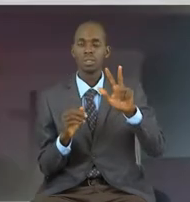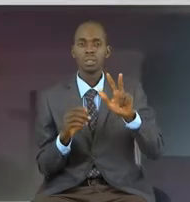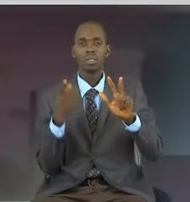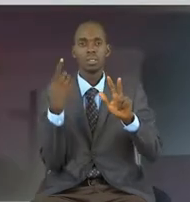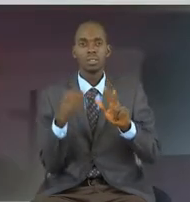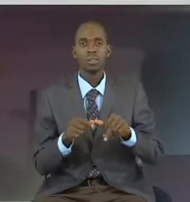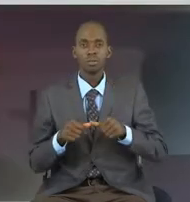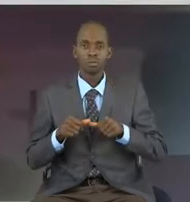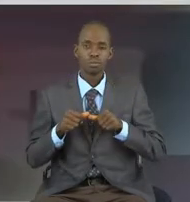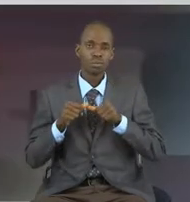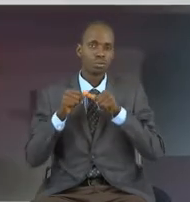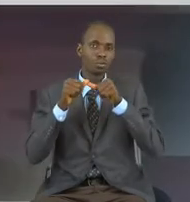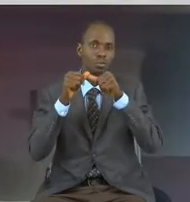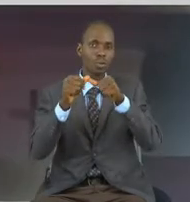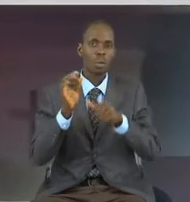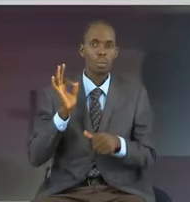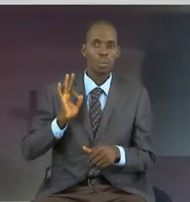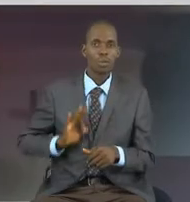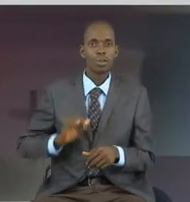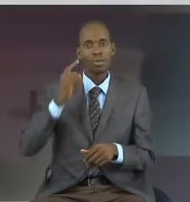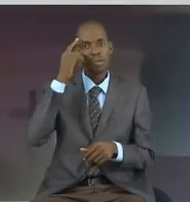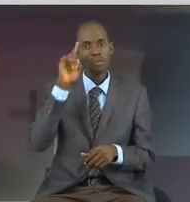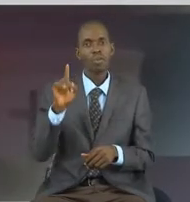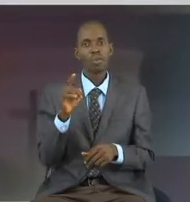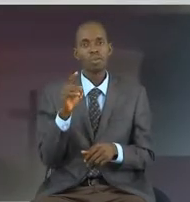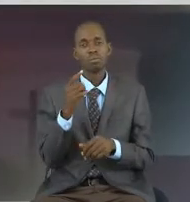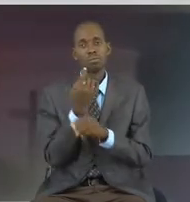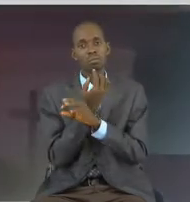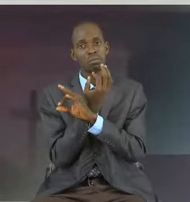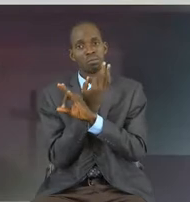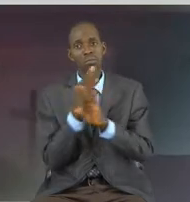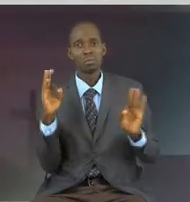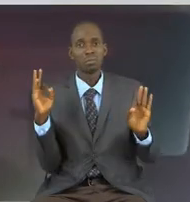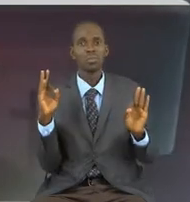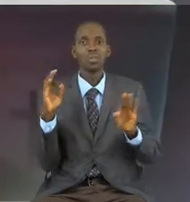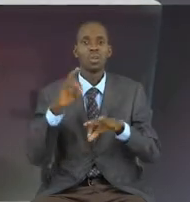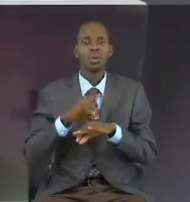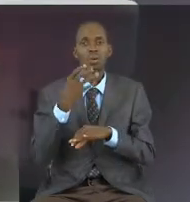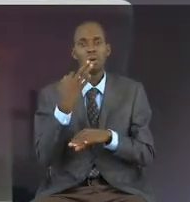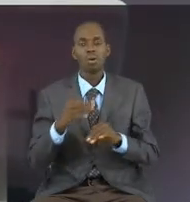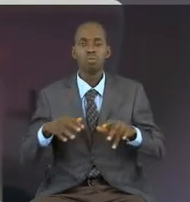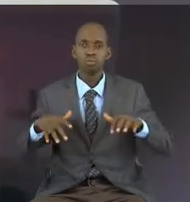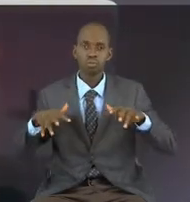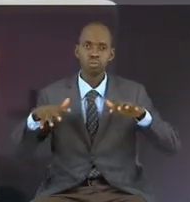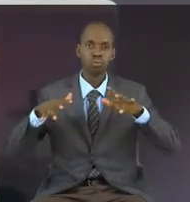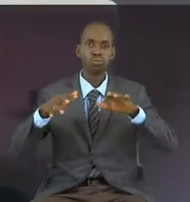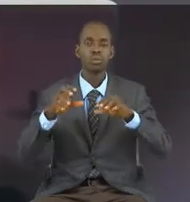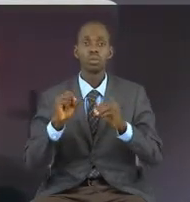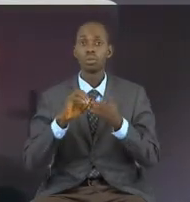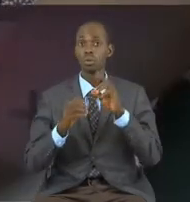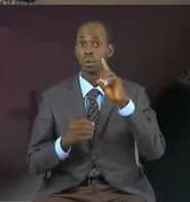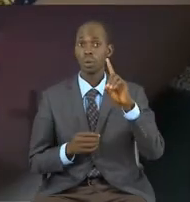benefits for liberation, for the liberation of multitudes. Look at number one. Number